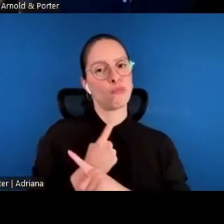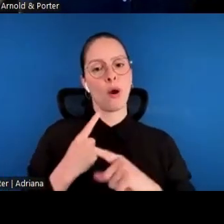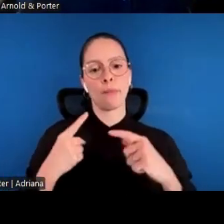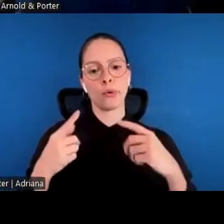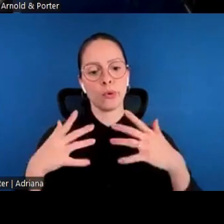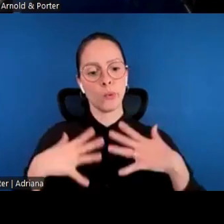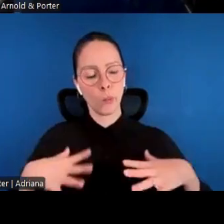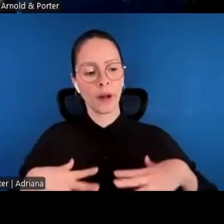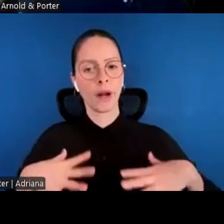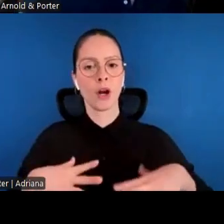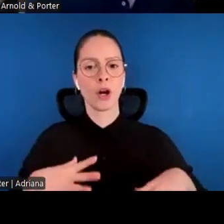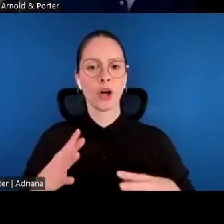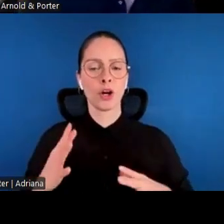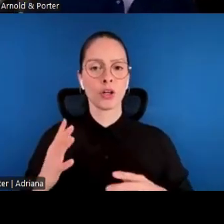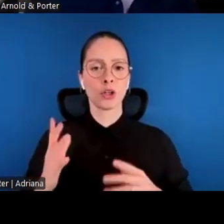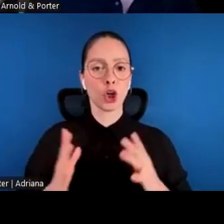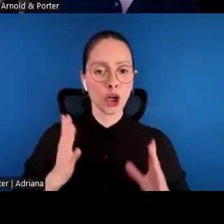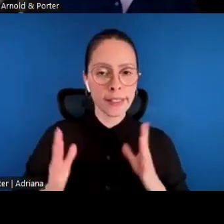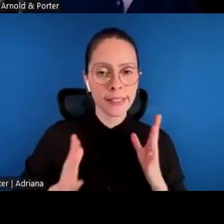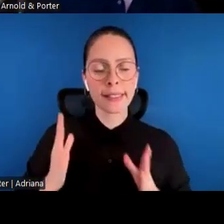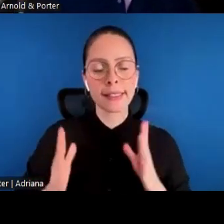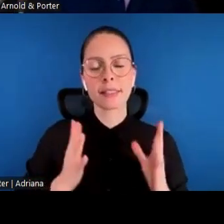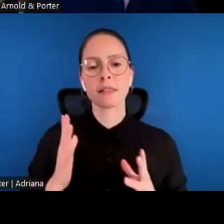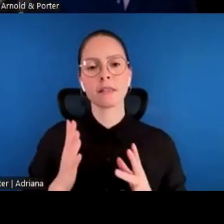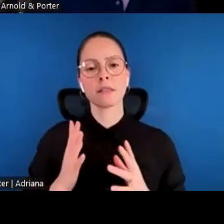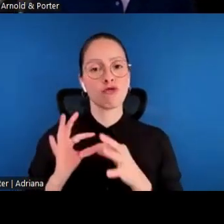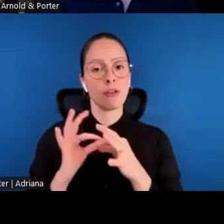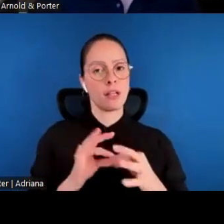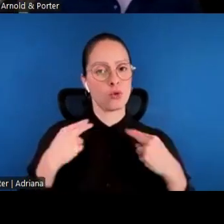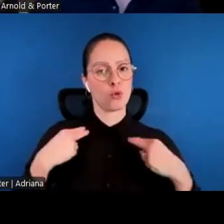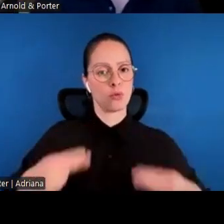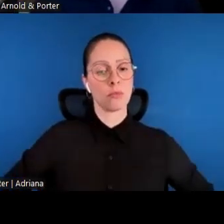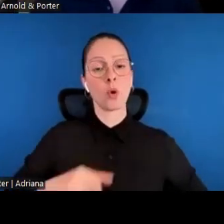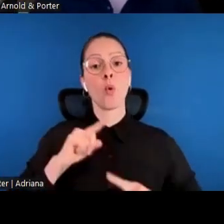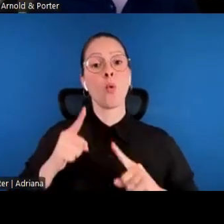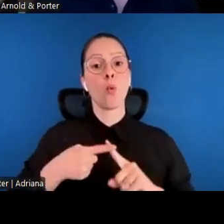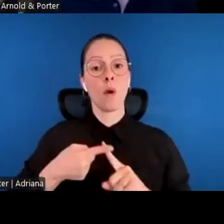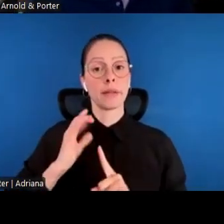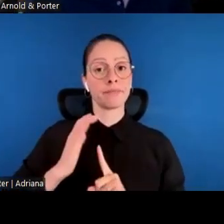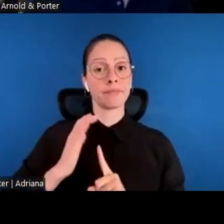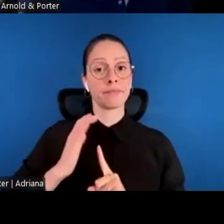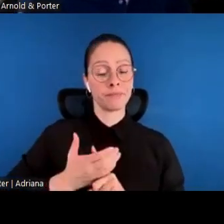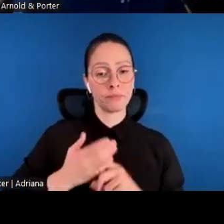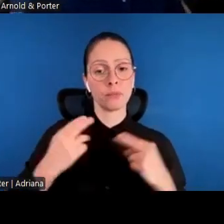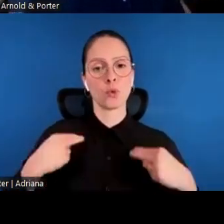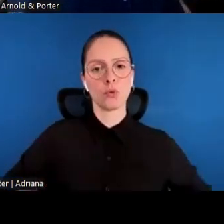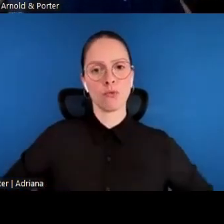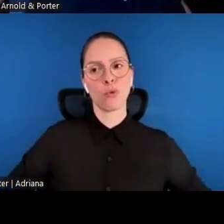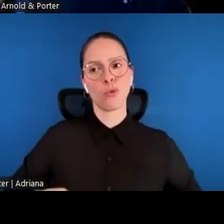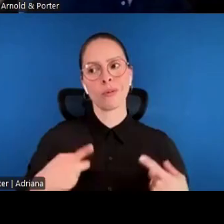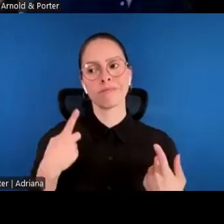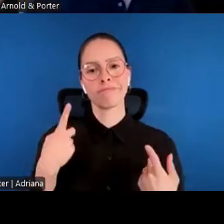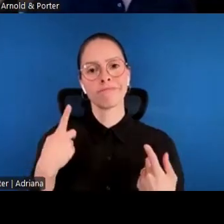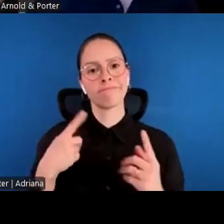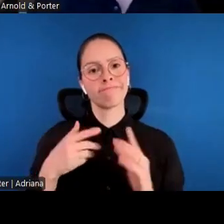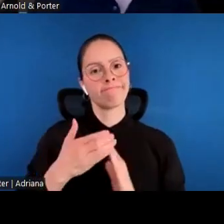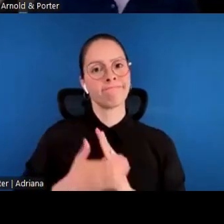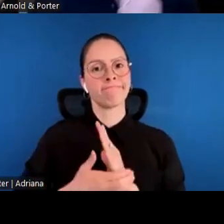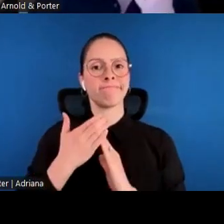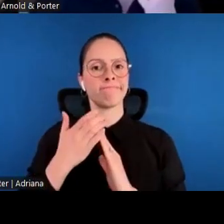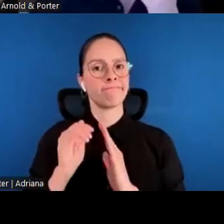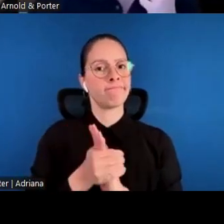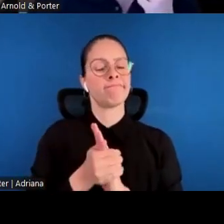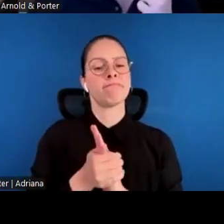uniform. When you put on your uniform, there are rules in the military. You can wear it in